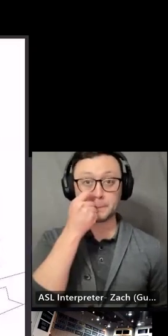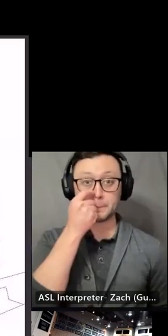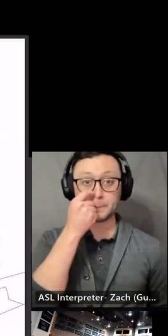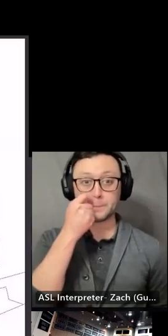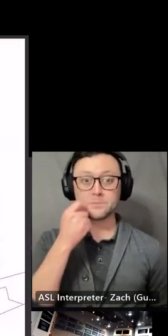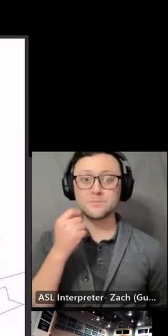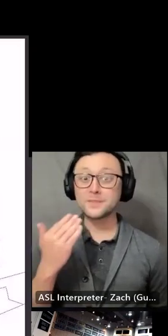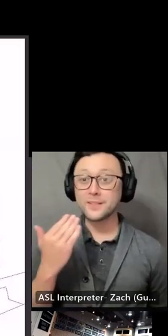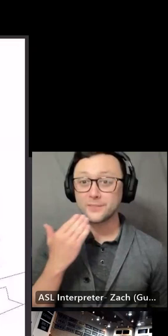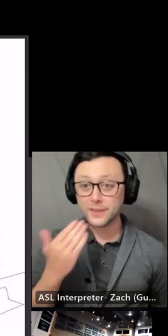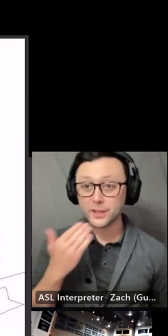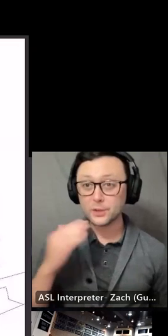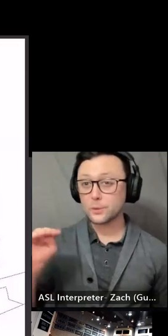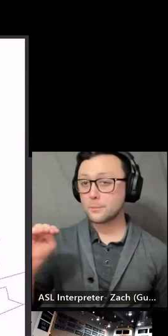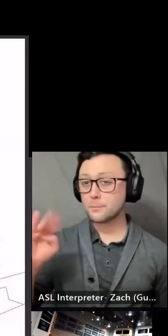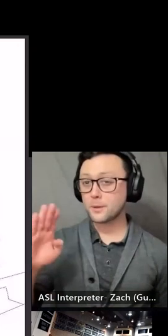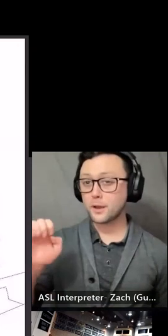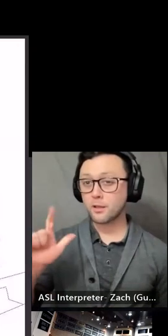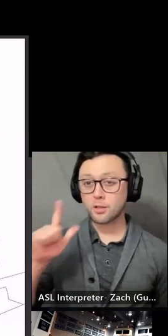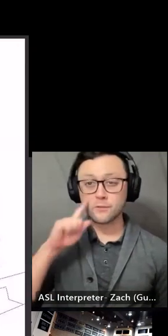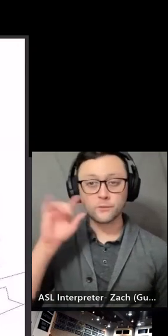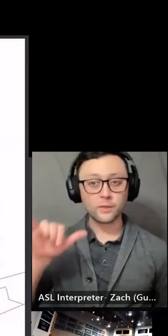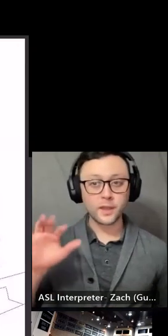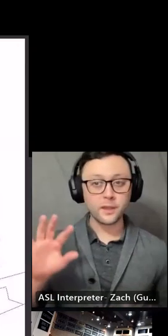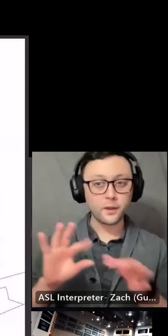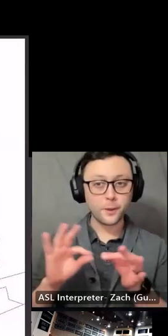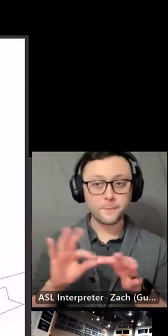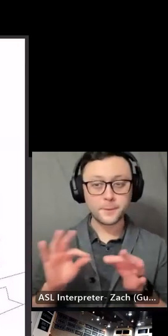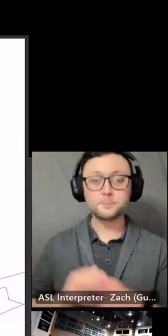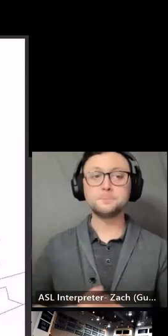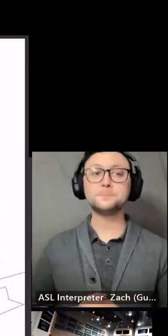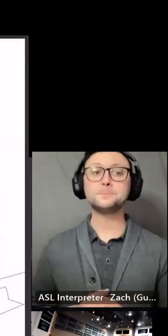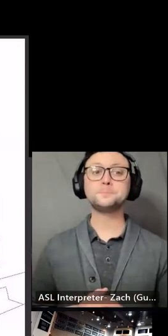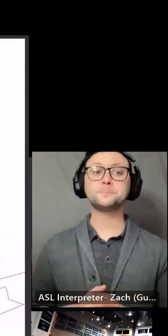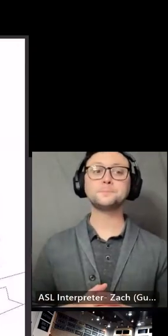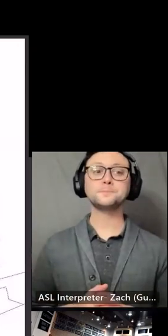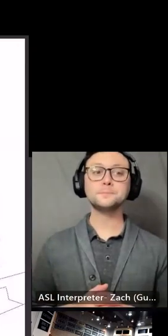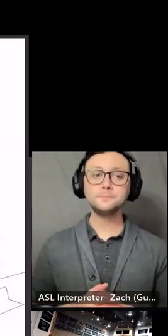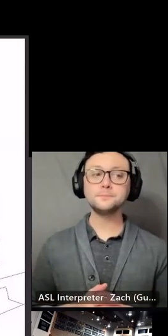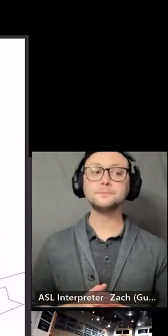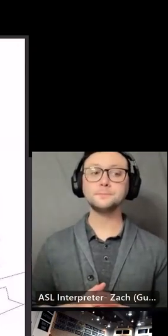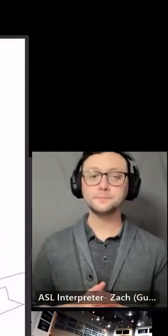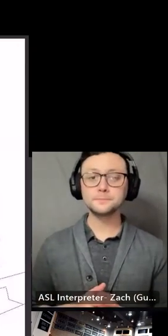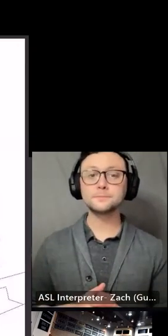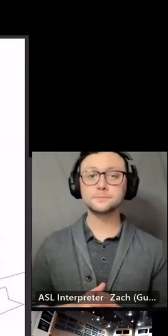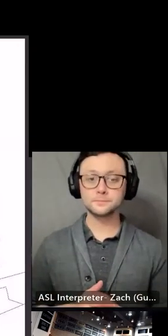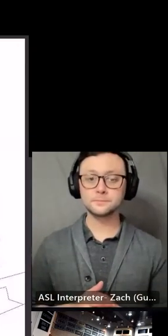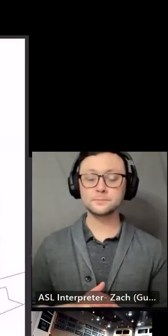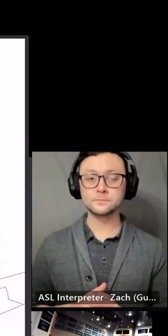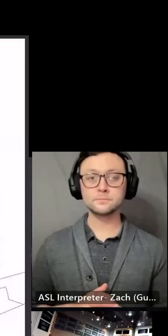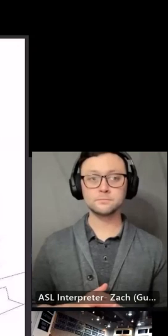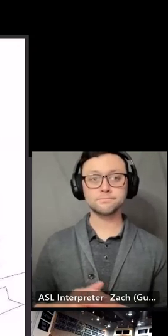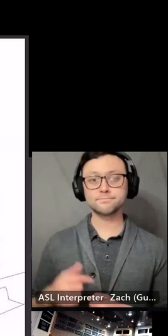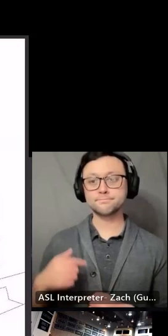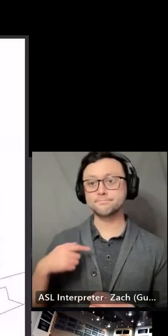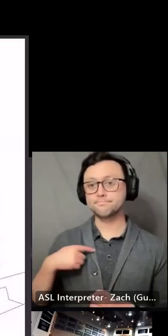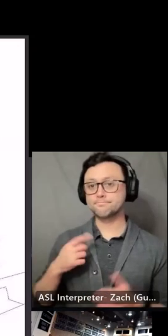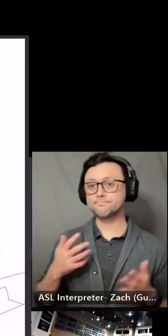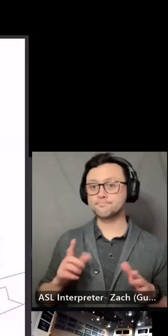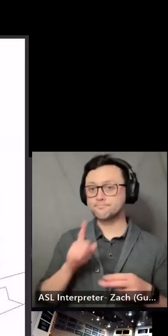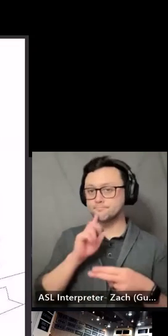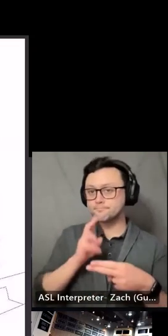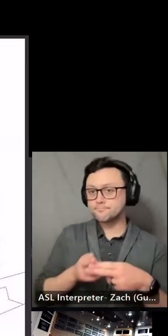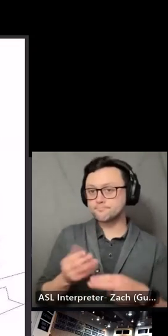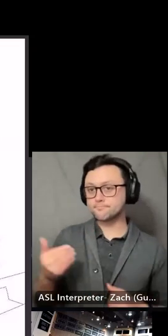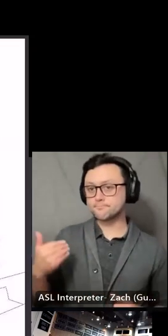Well, thank you, Michael, for your comment. You know, and I think, as I have mentioned, and so I won't